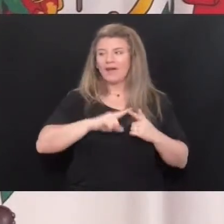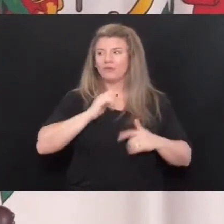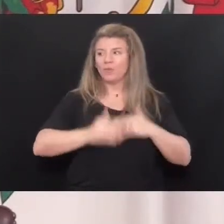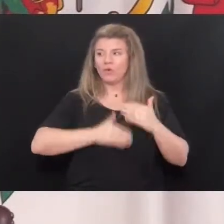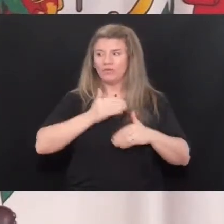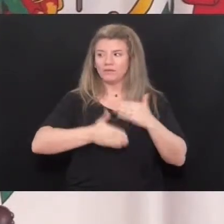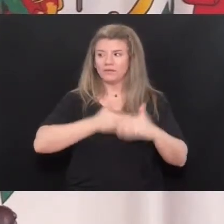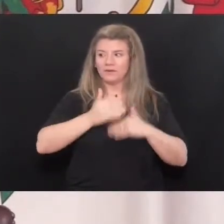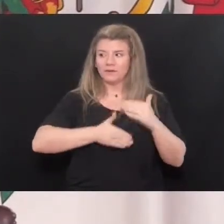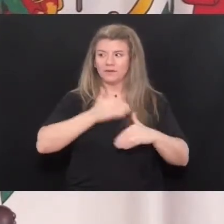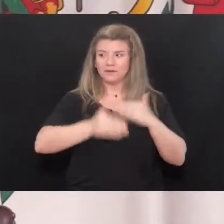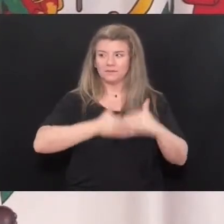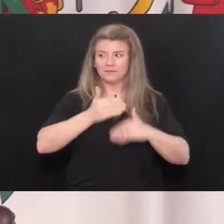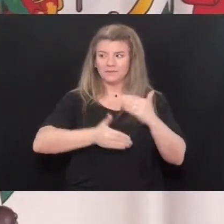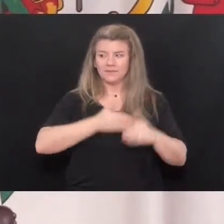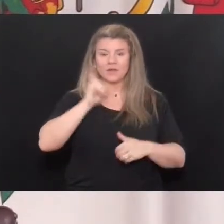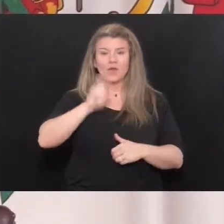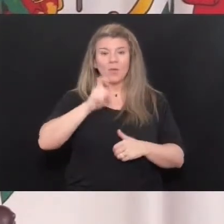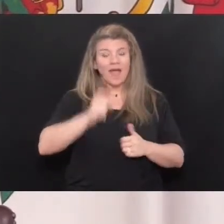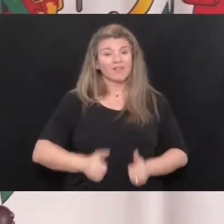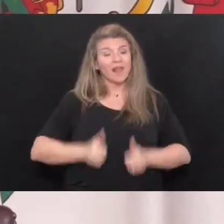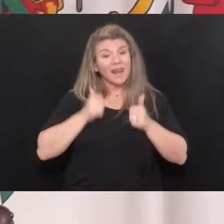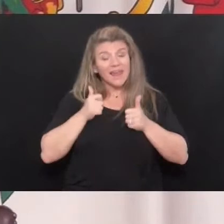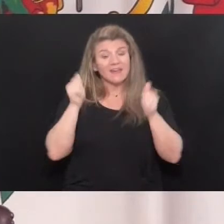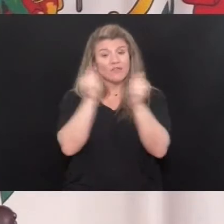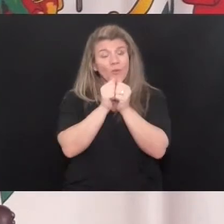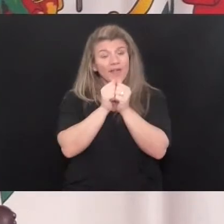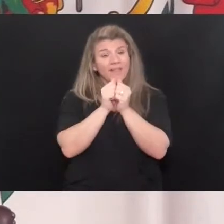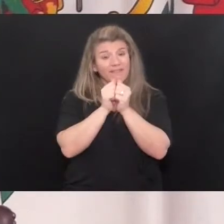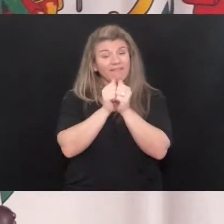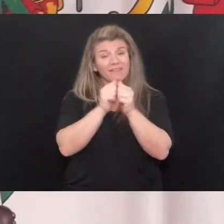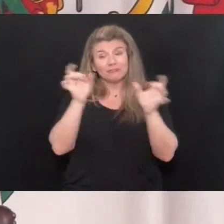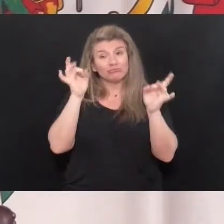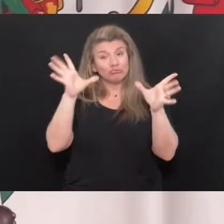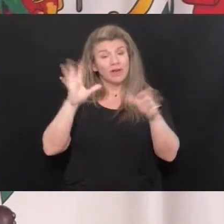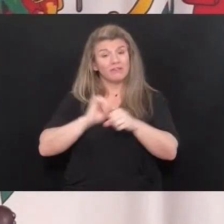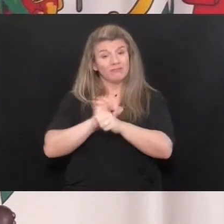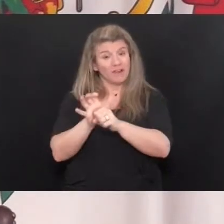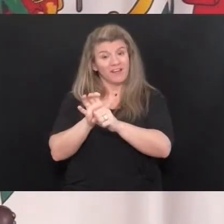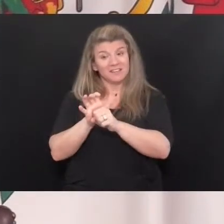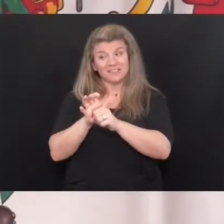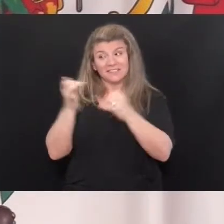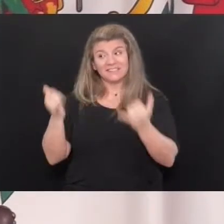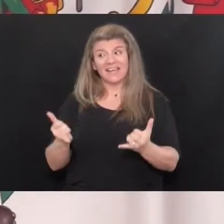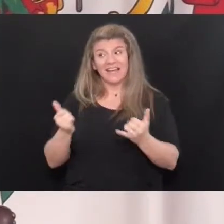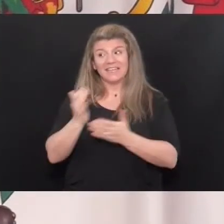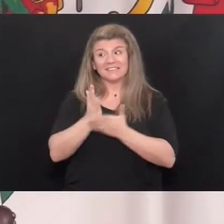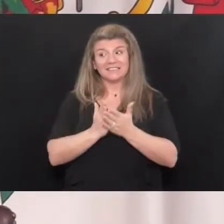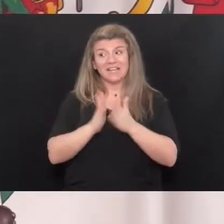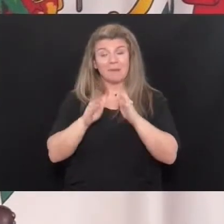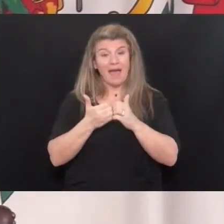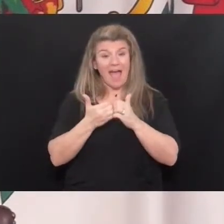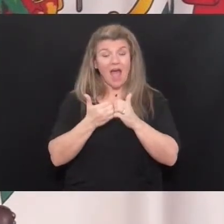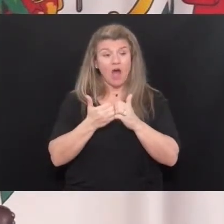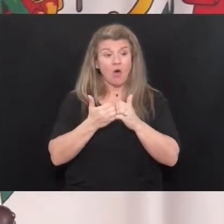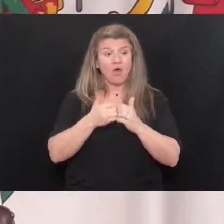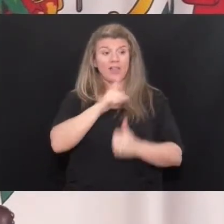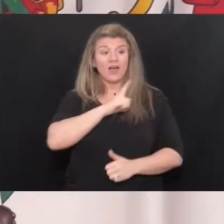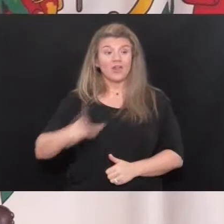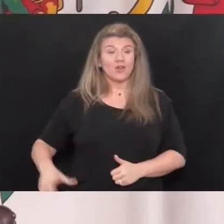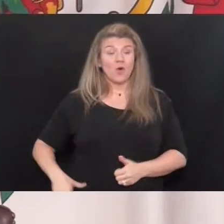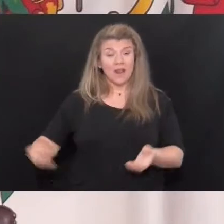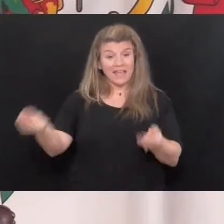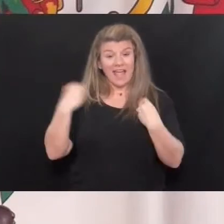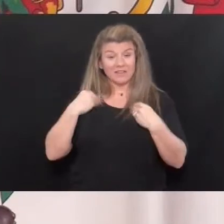not? We've got to live with this dreaded thing today. In some way, somehow, the good Lord gave us the ability